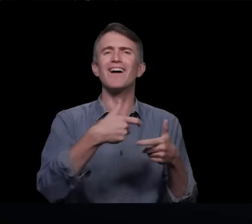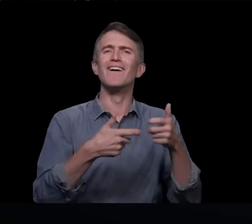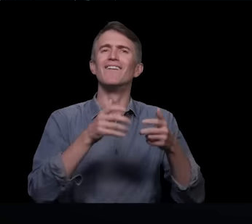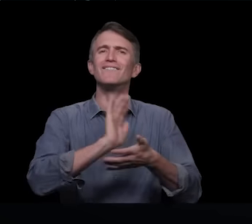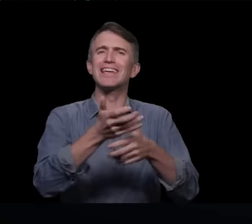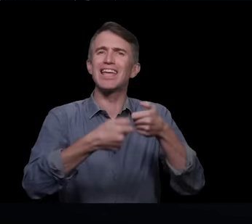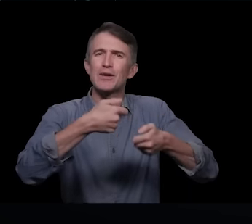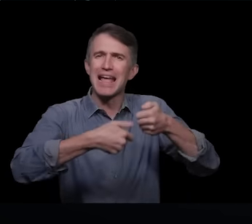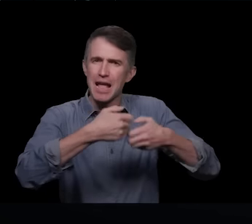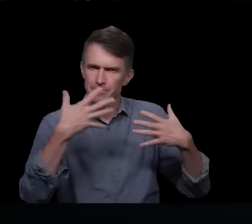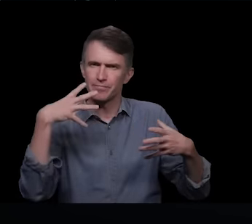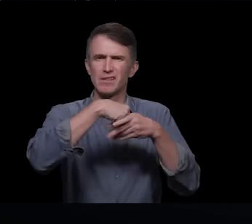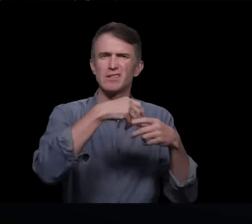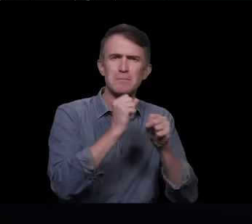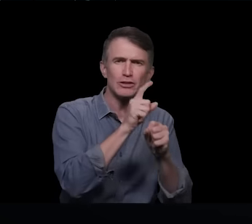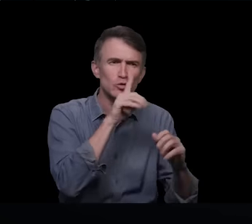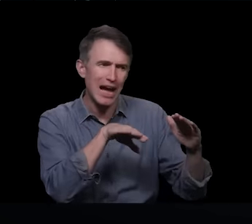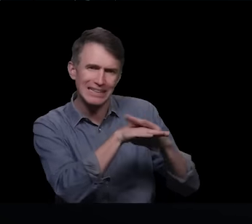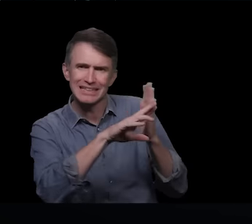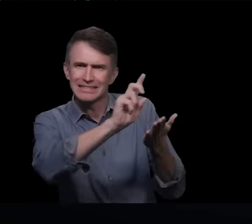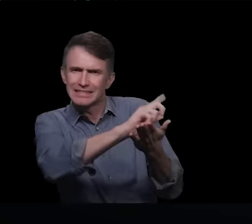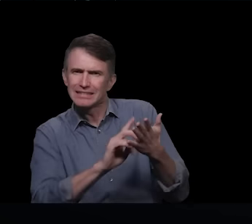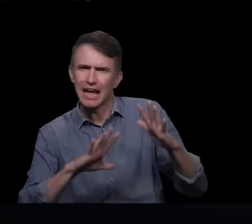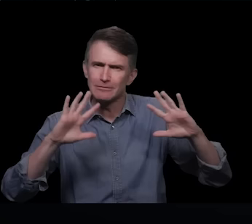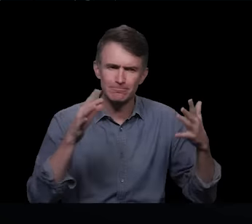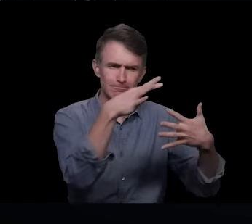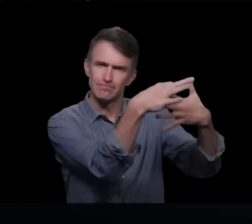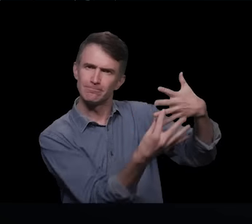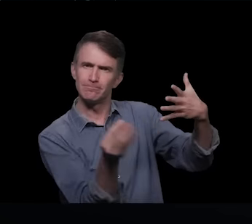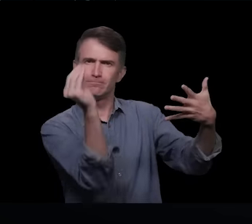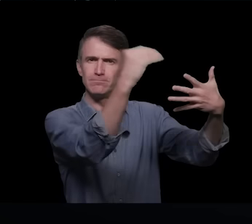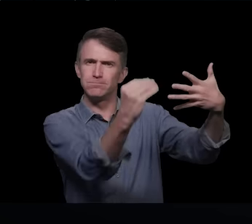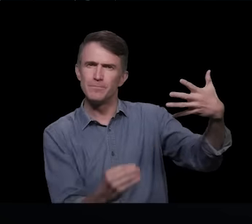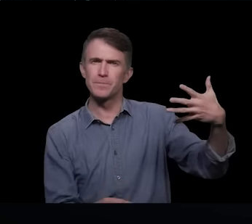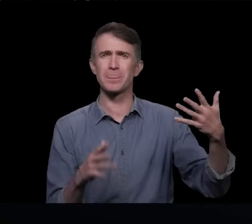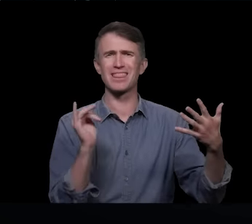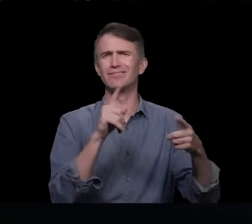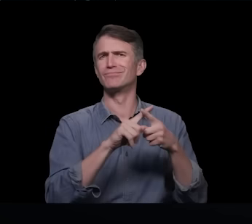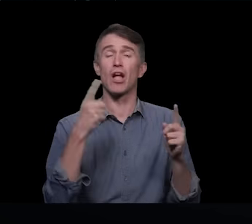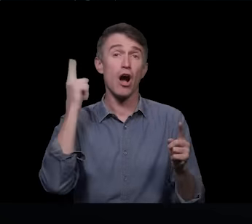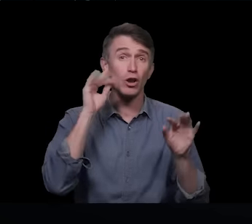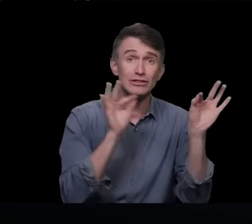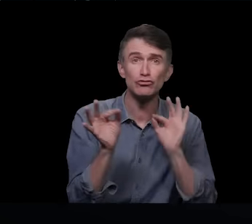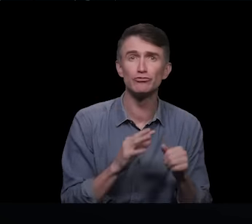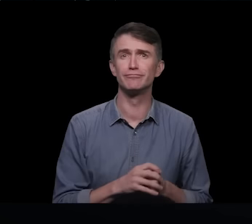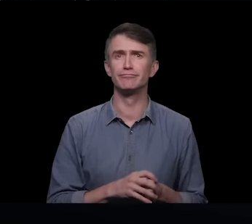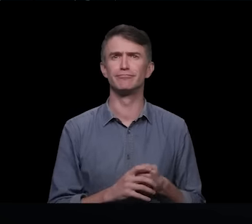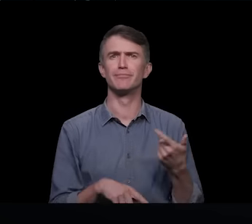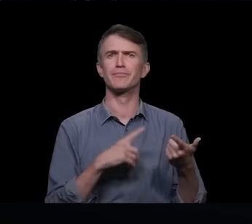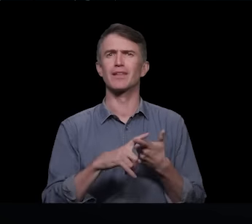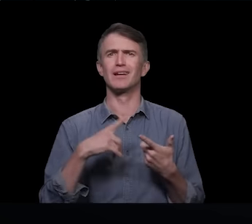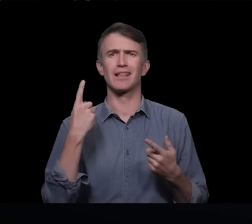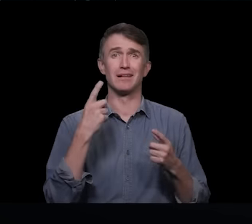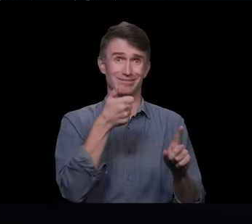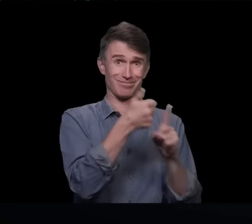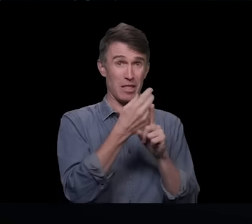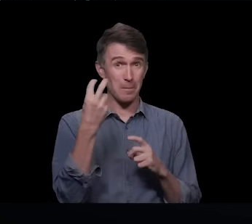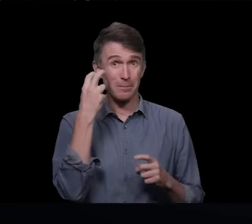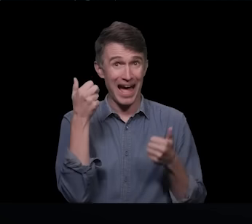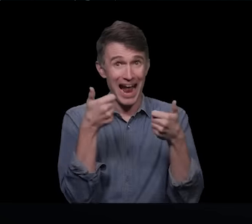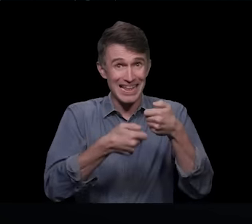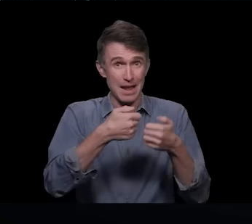game developers to make their products more accessible by adding accessibility features such as audio description.